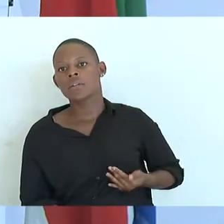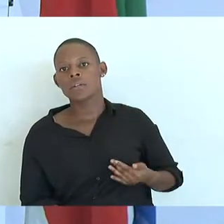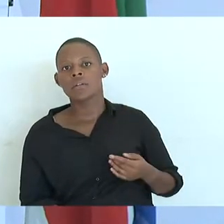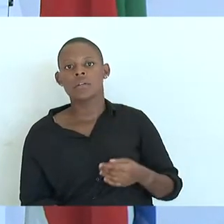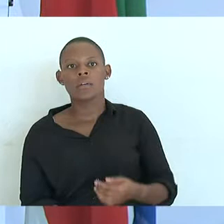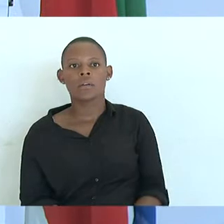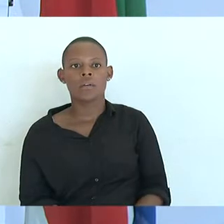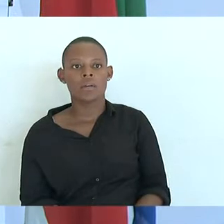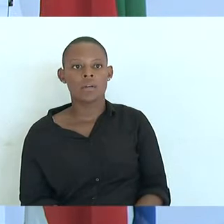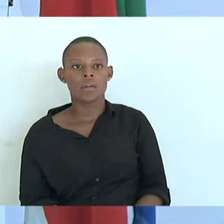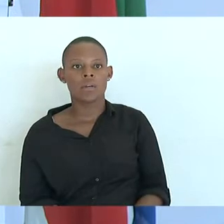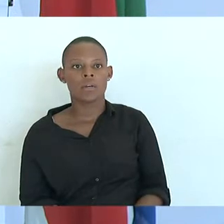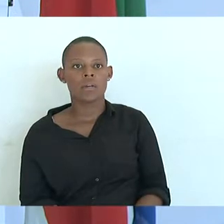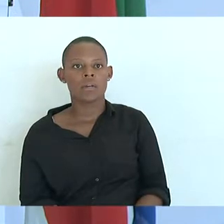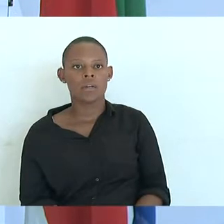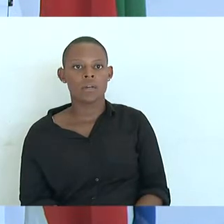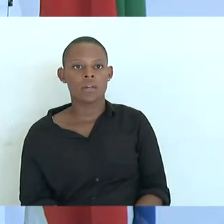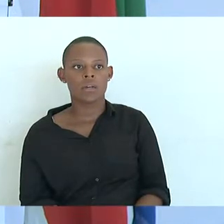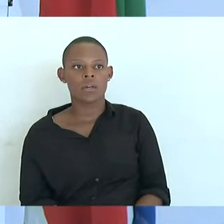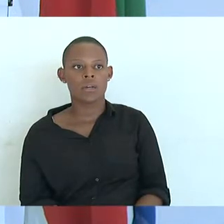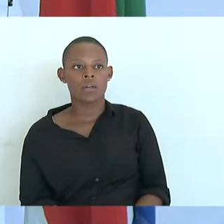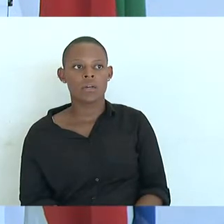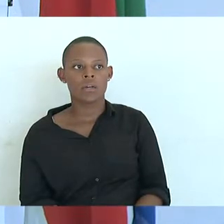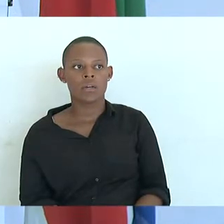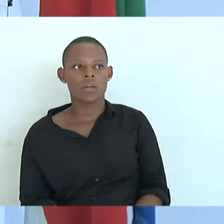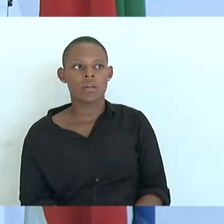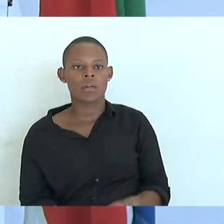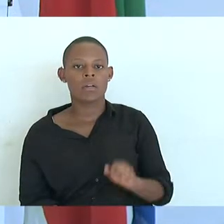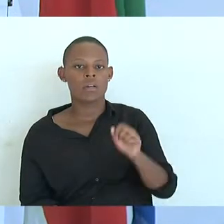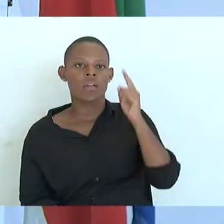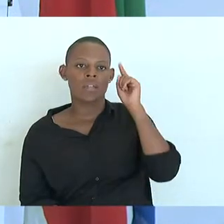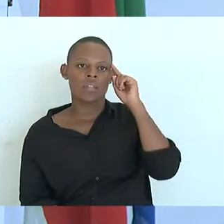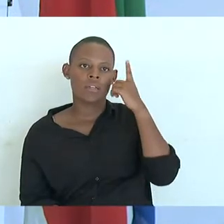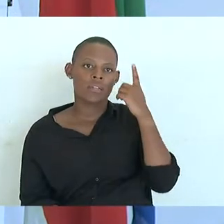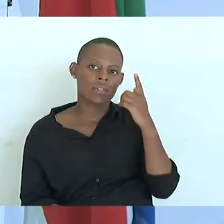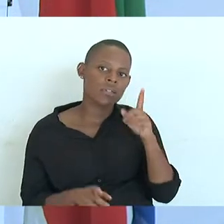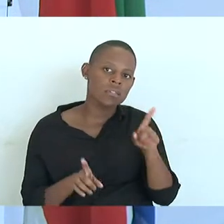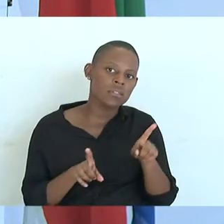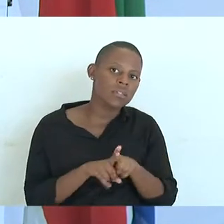I thought we have the same challenge of time.